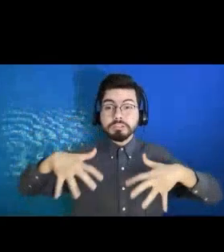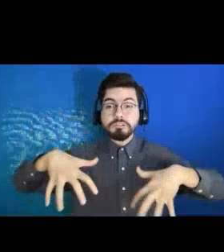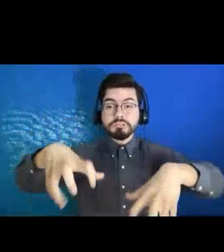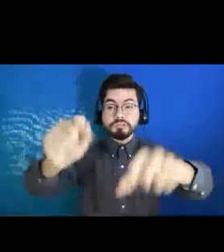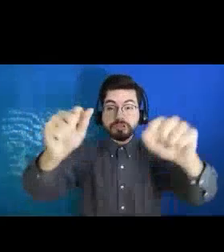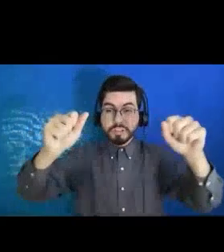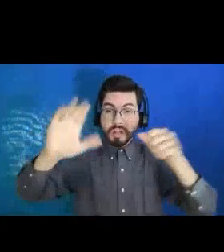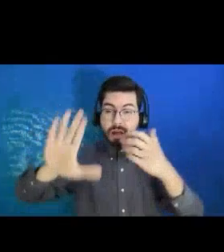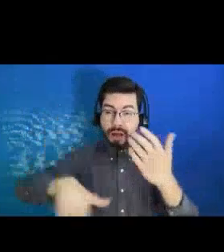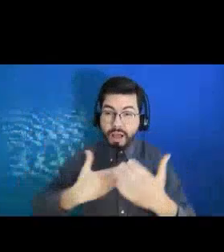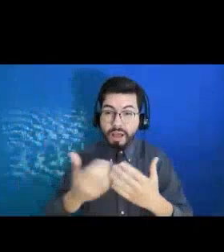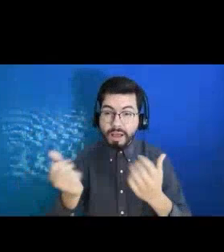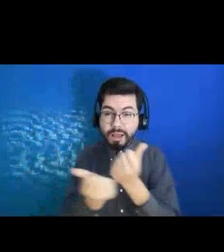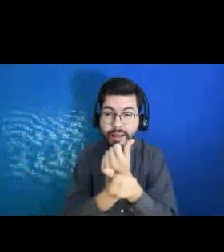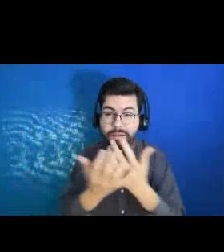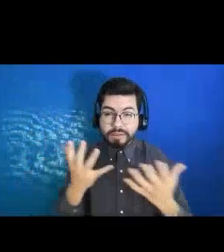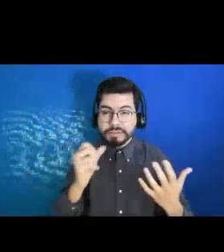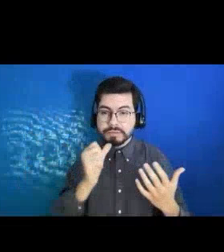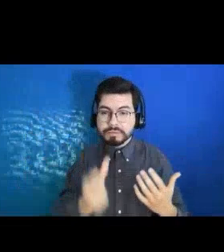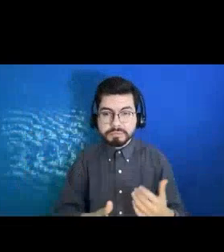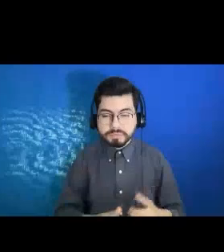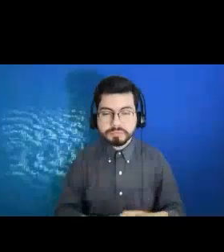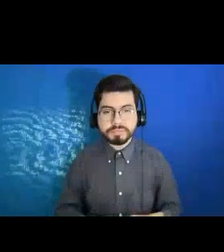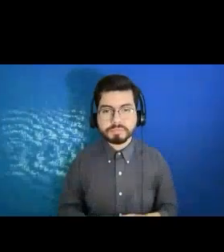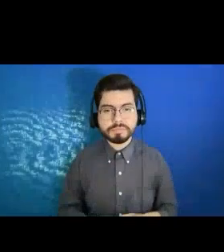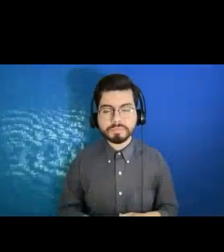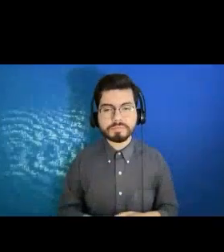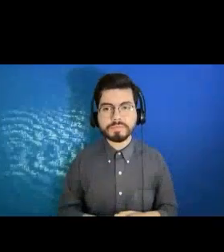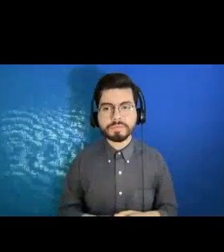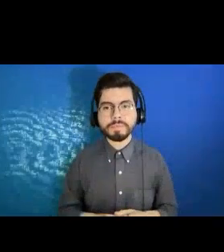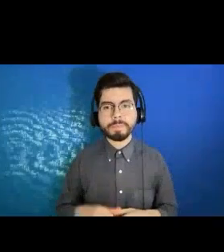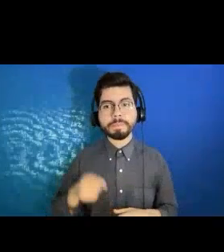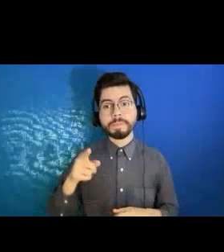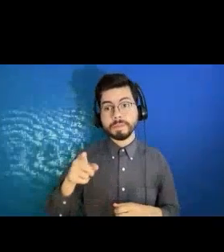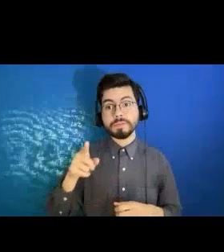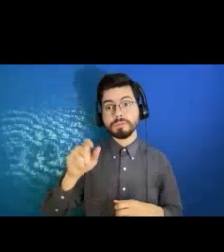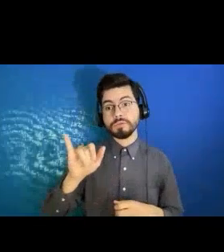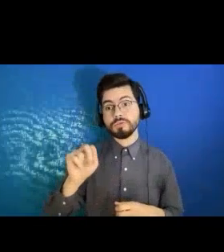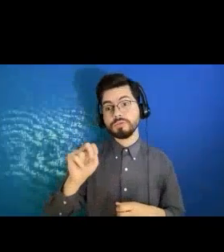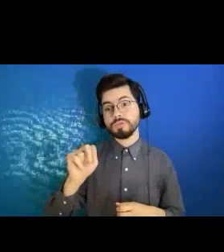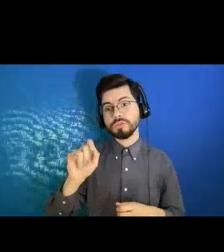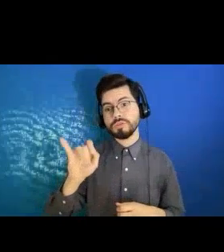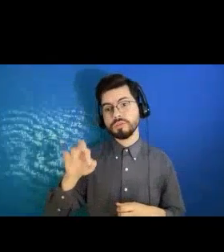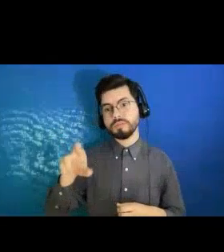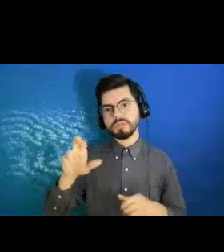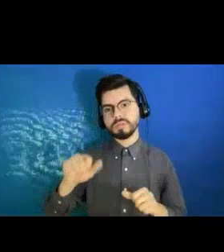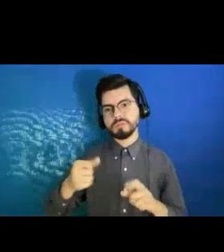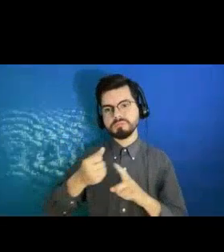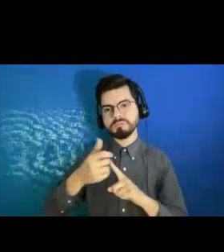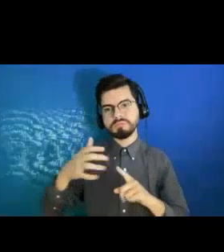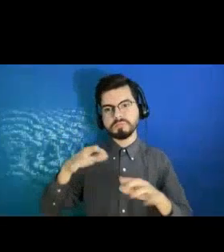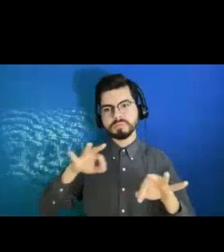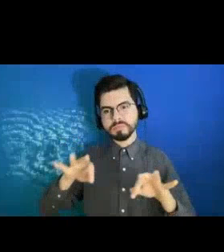And of course, this is more a Jennifer thing, but I think it's kind of still in my lane a little bit. That's